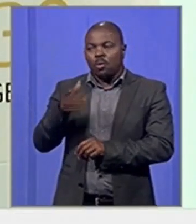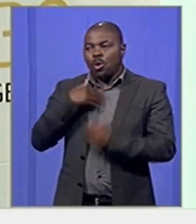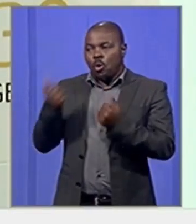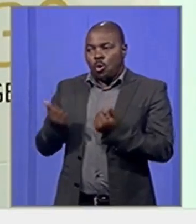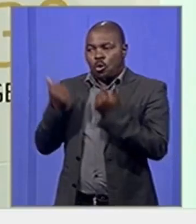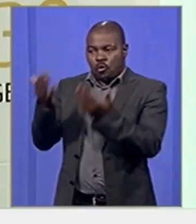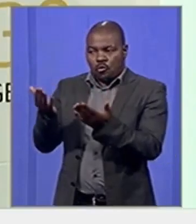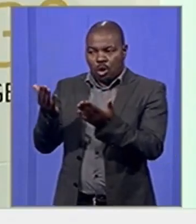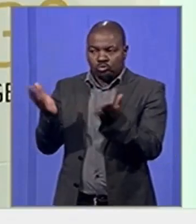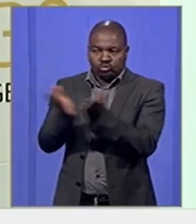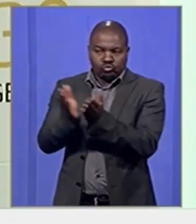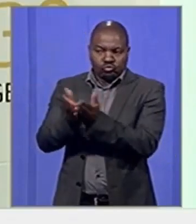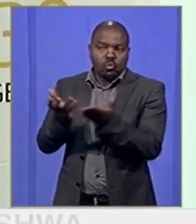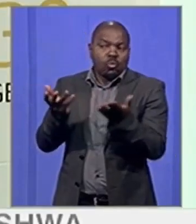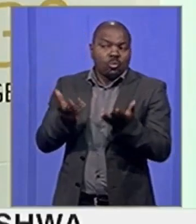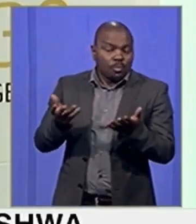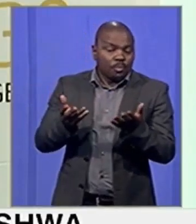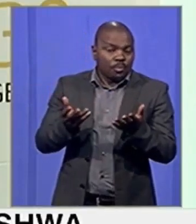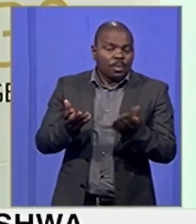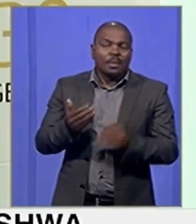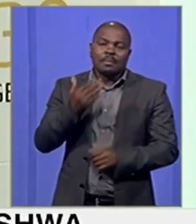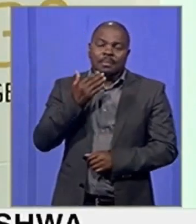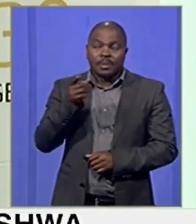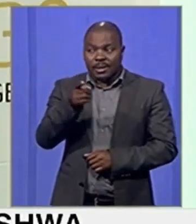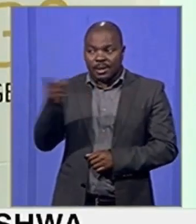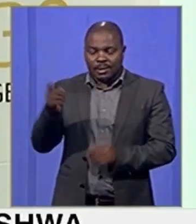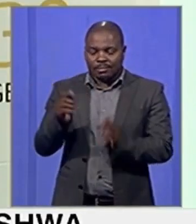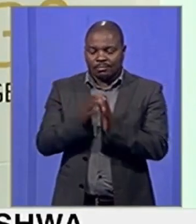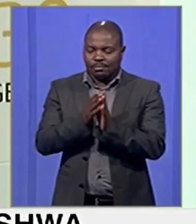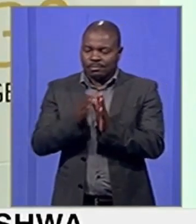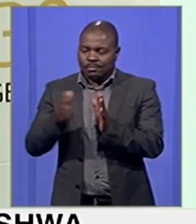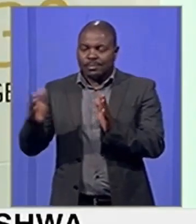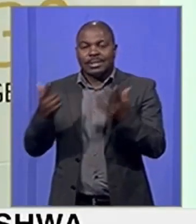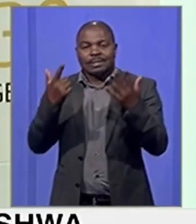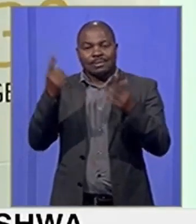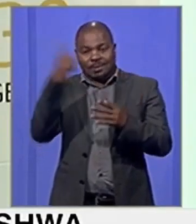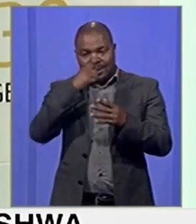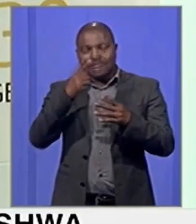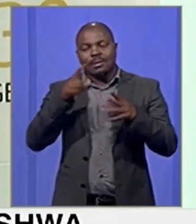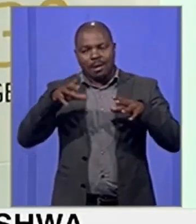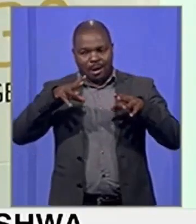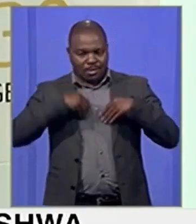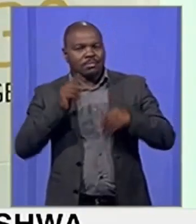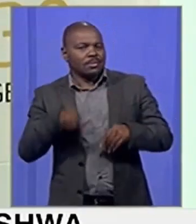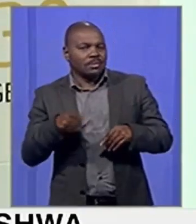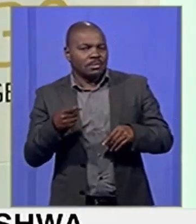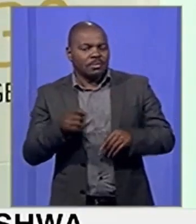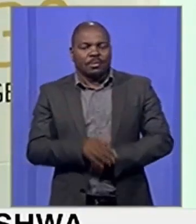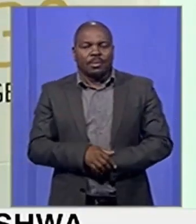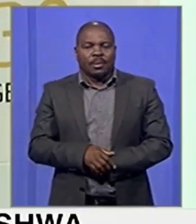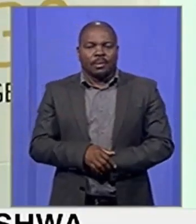places. And please, they will have 7 days to accept the space. So